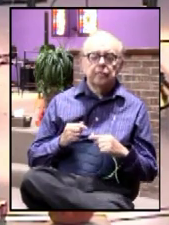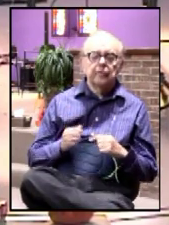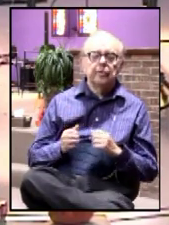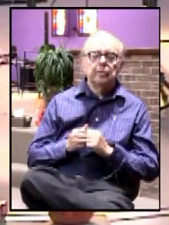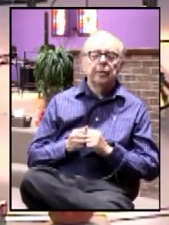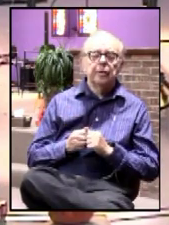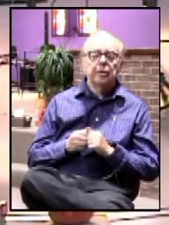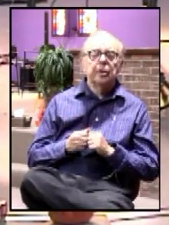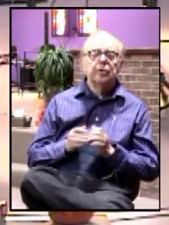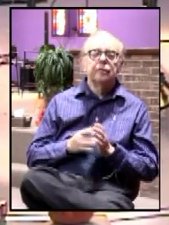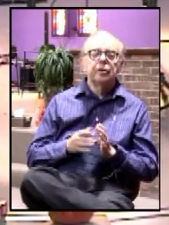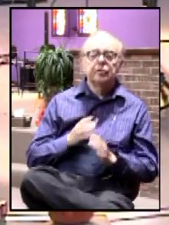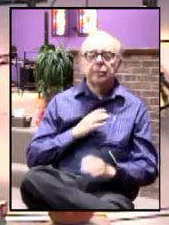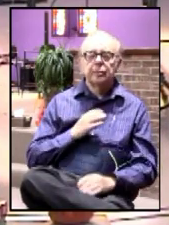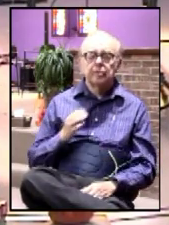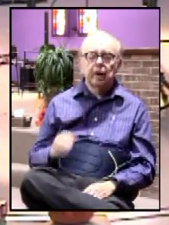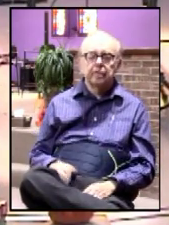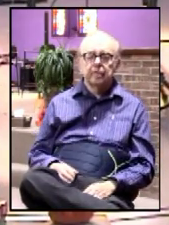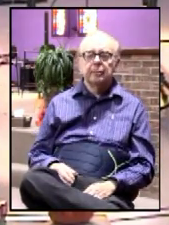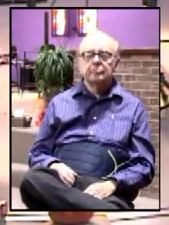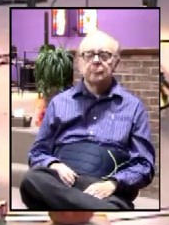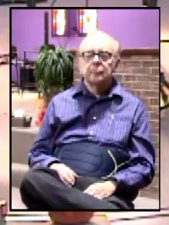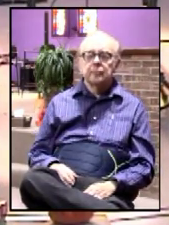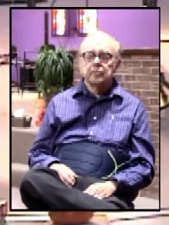Jesus Christ.